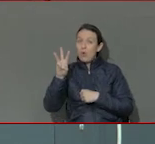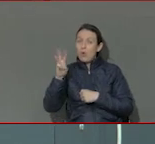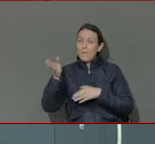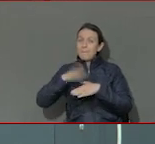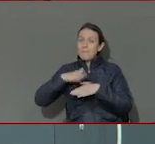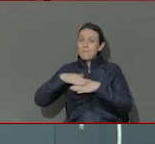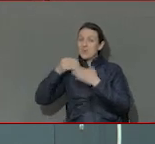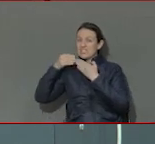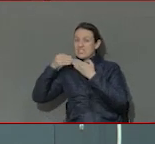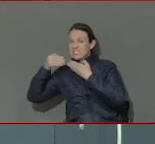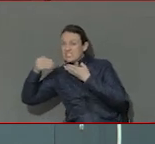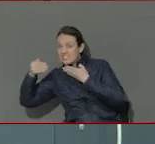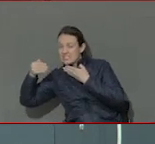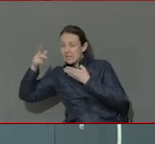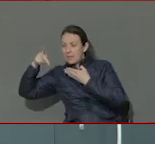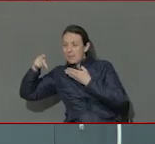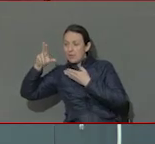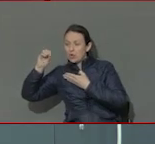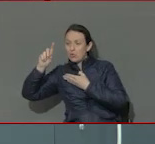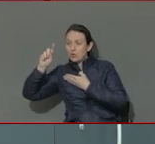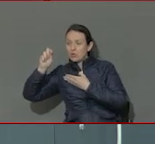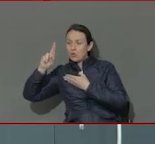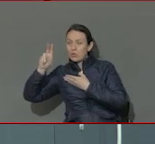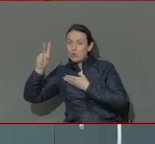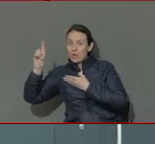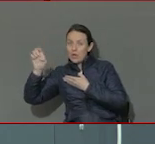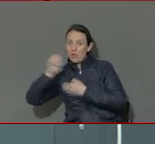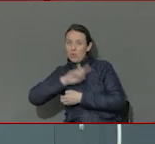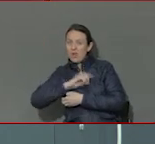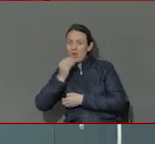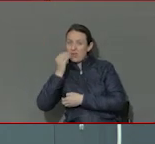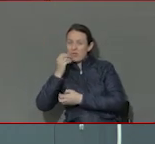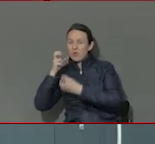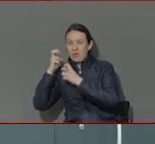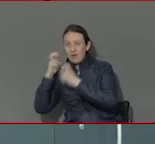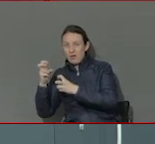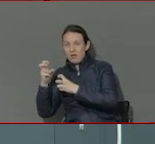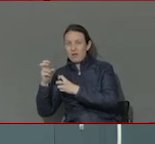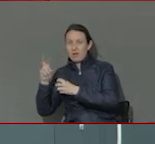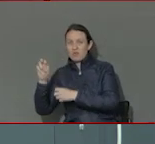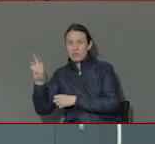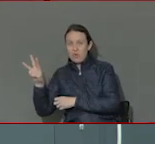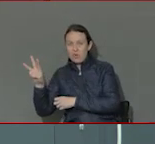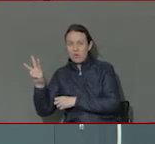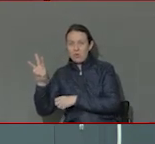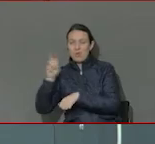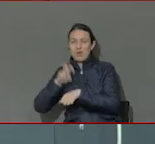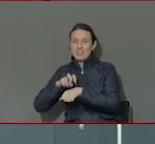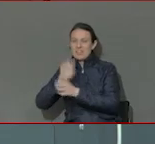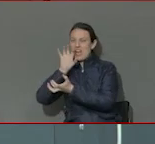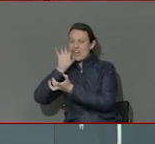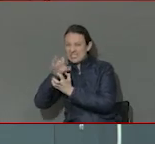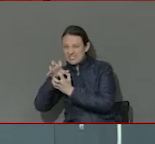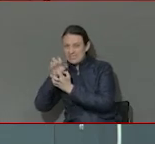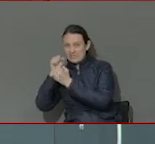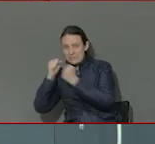eat hard and raw food, which makes them to need an increase in the biting what? In the